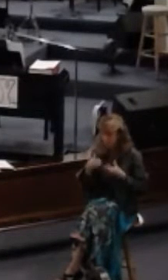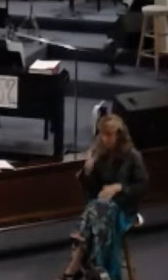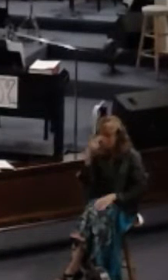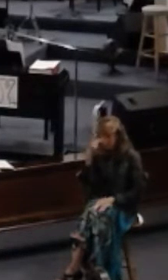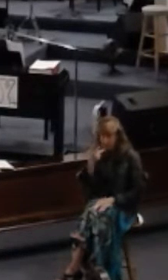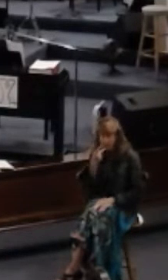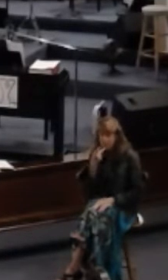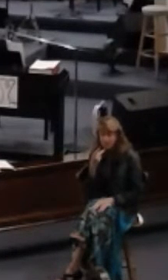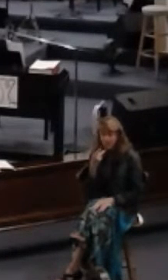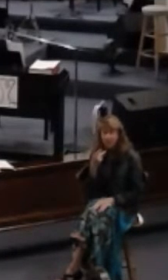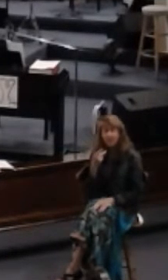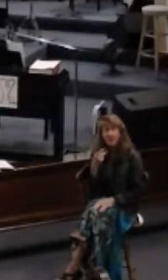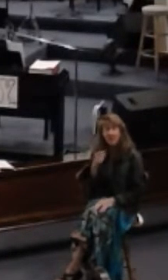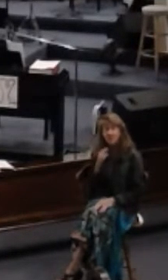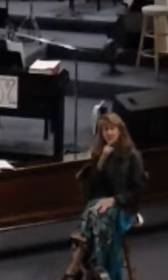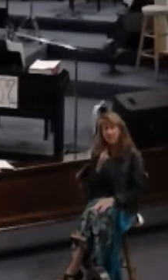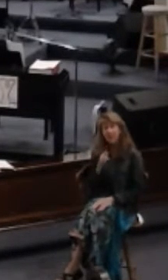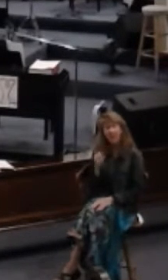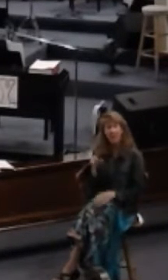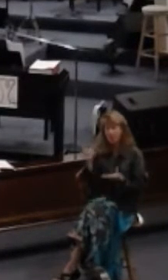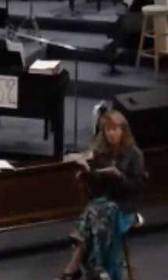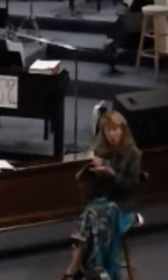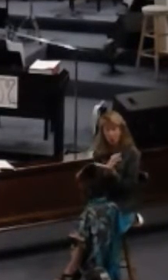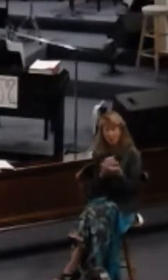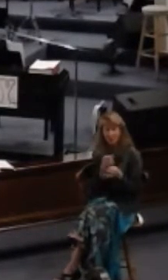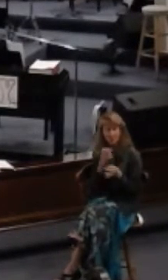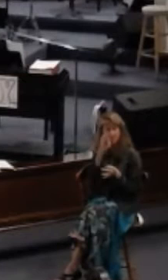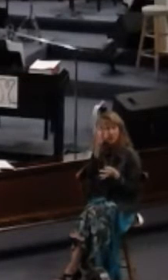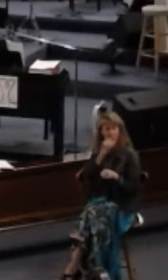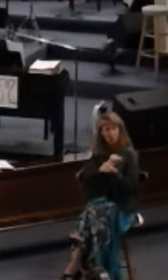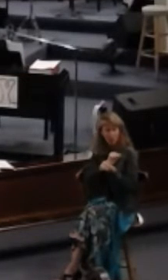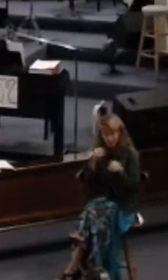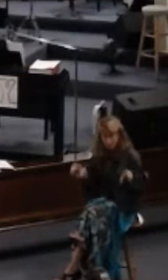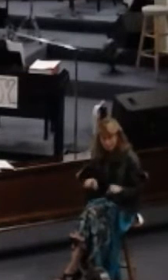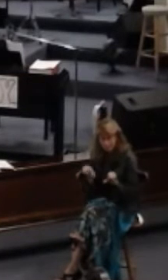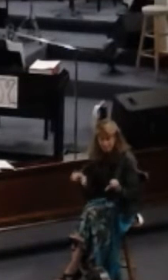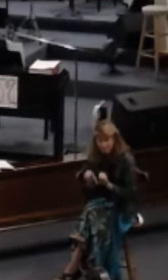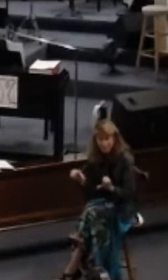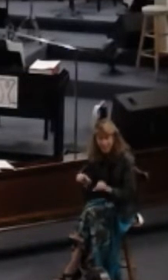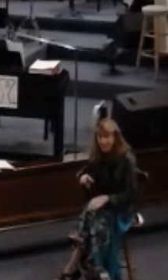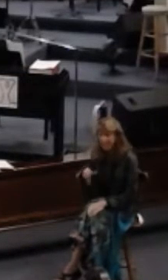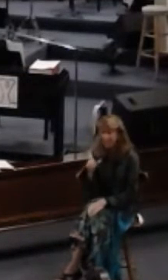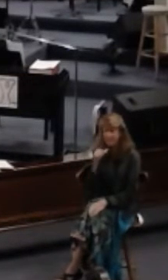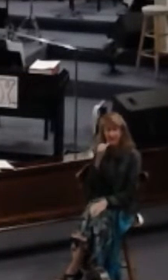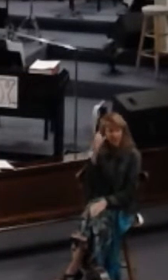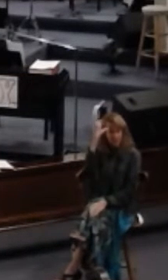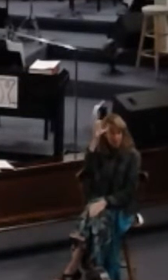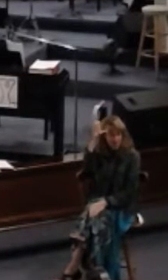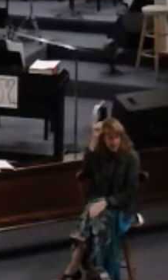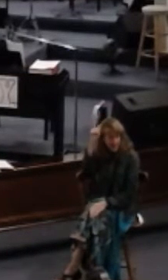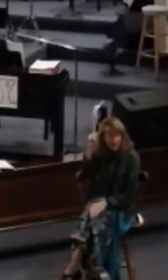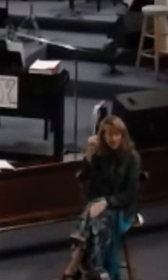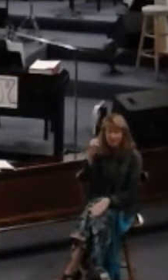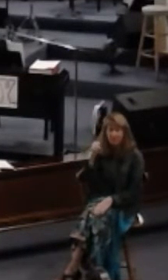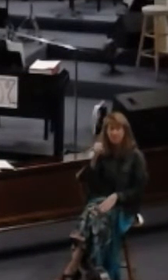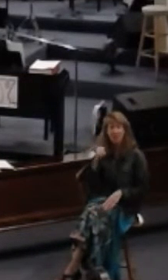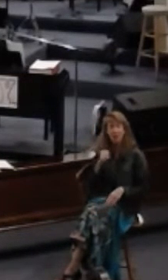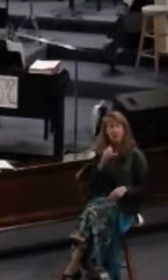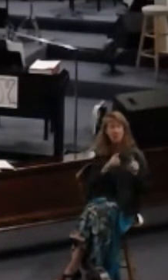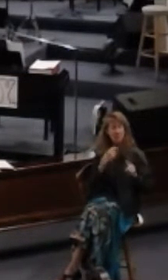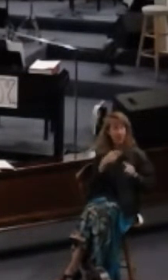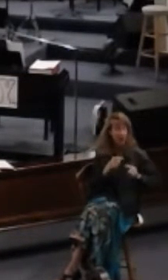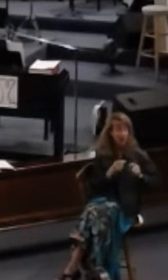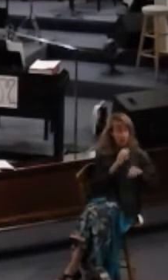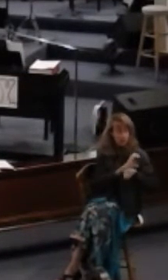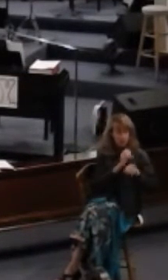will build his church because it's a supernatural thing. See, it doesn't make any sense. That's why we have all these growth seminars, these church growth